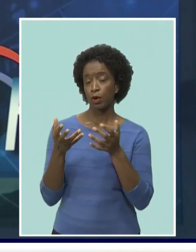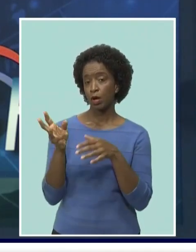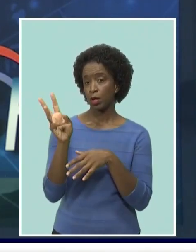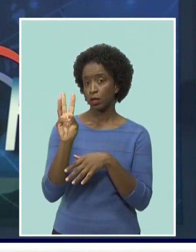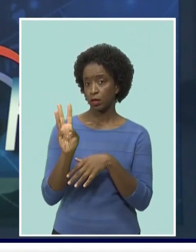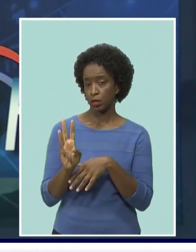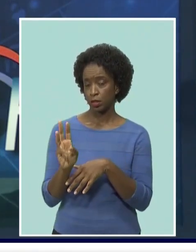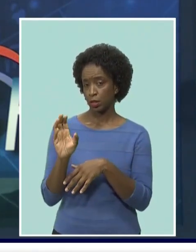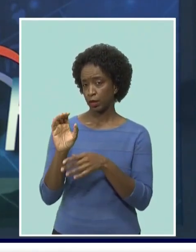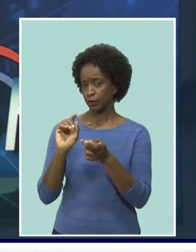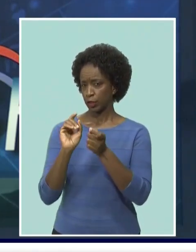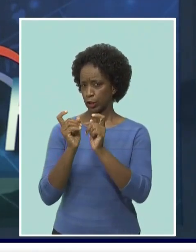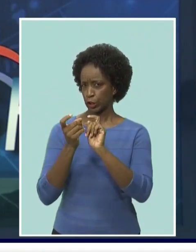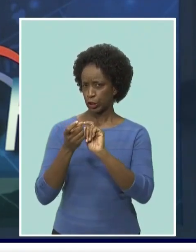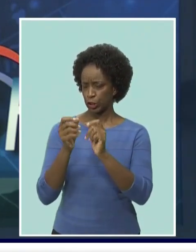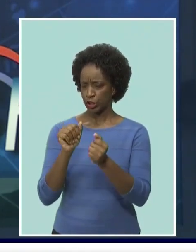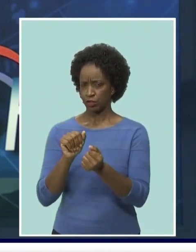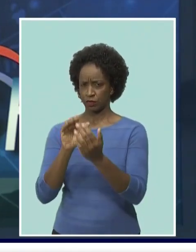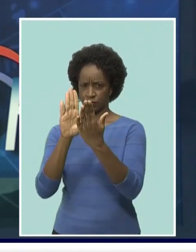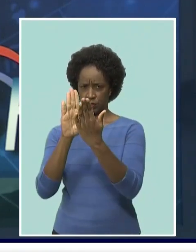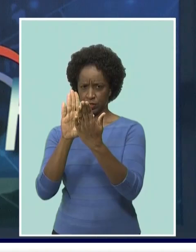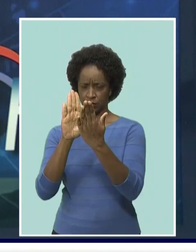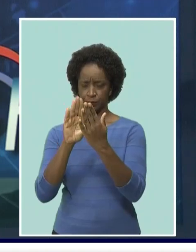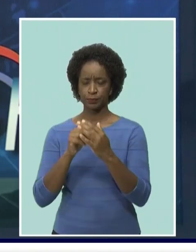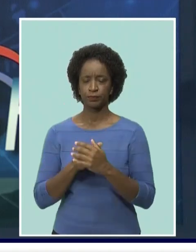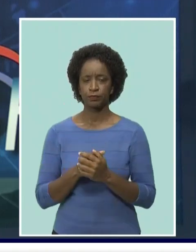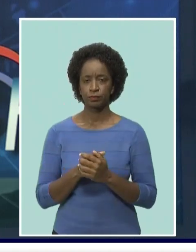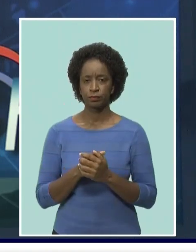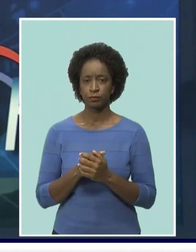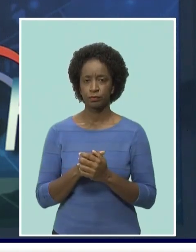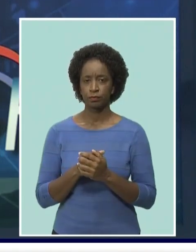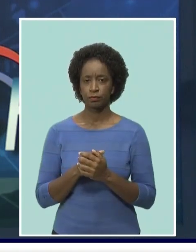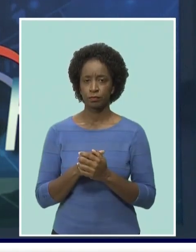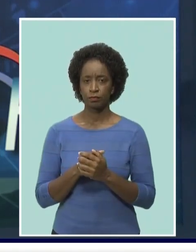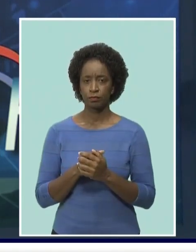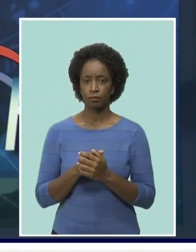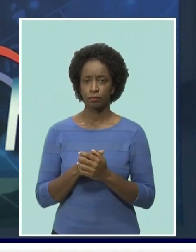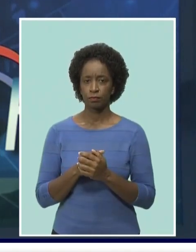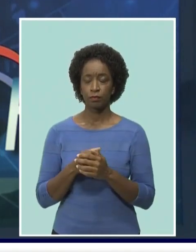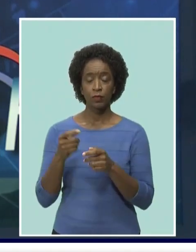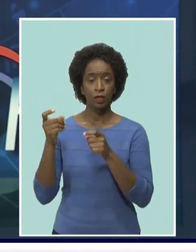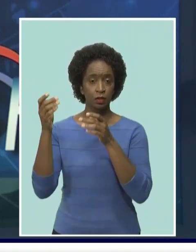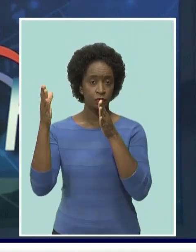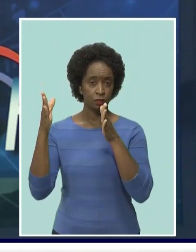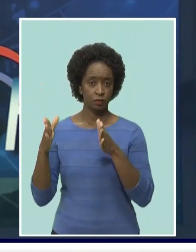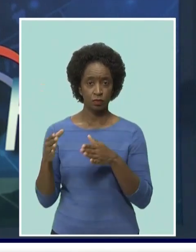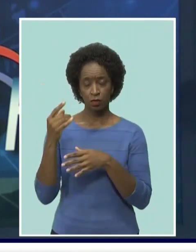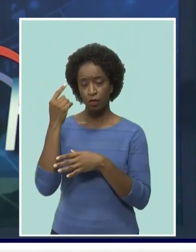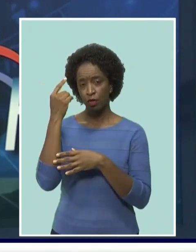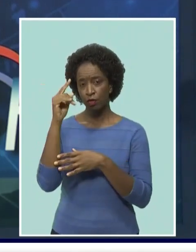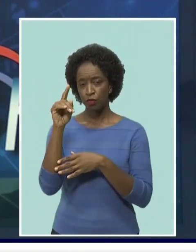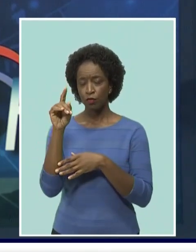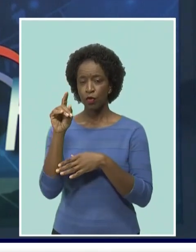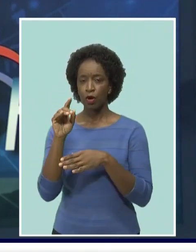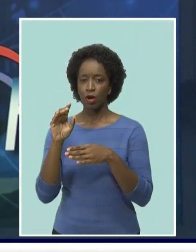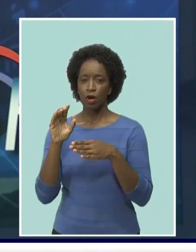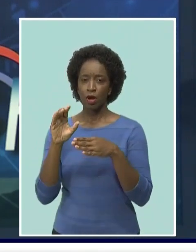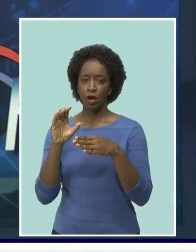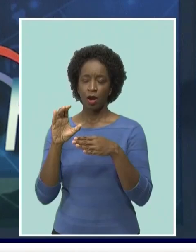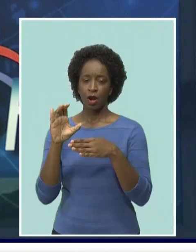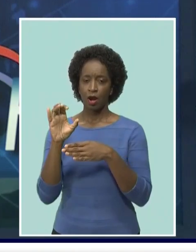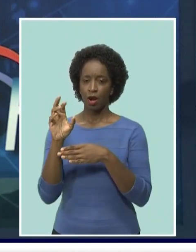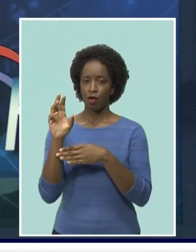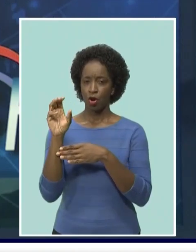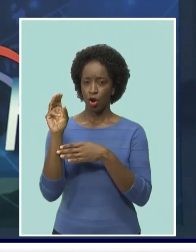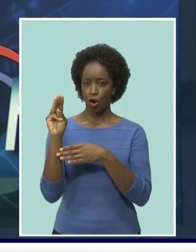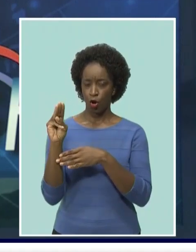it poses to the 15-member bloc. Executive Director of the Caribbean Community Climate Change Center, Dr. Colin Young, is hopeful